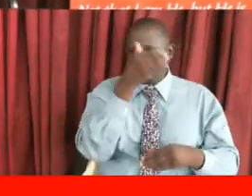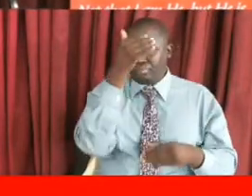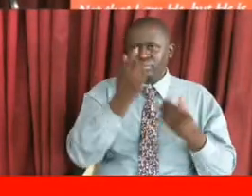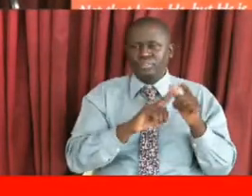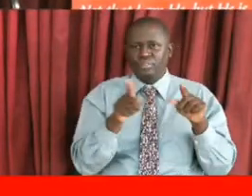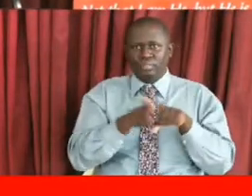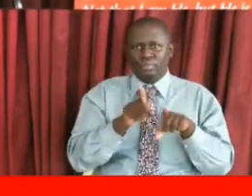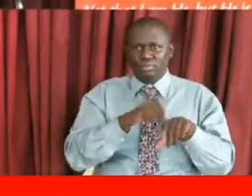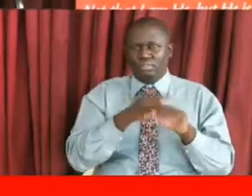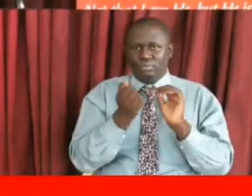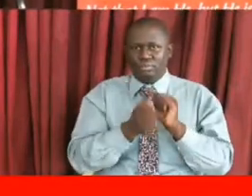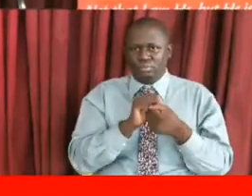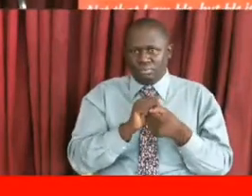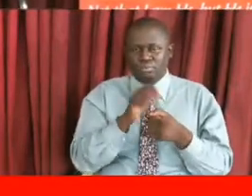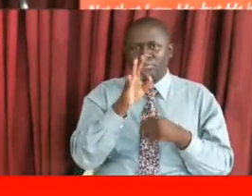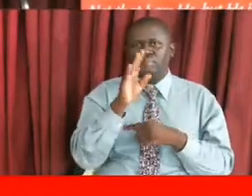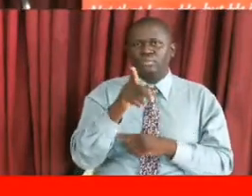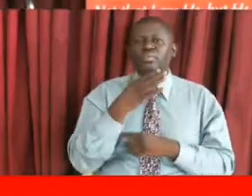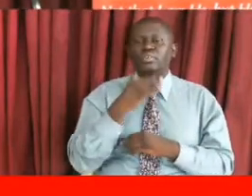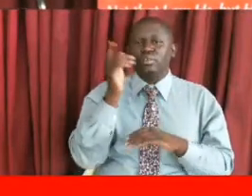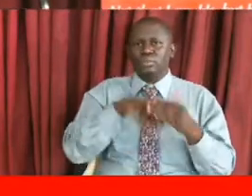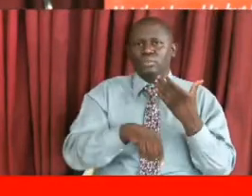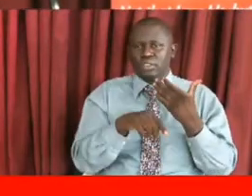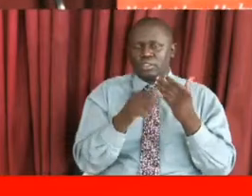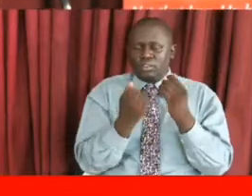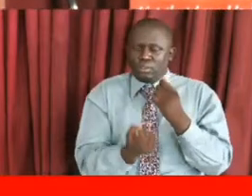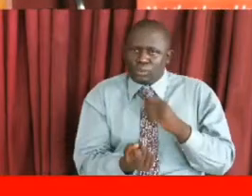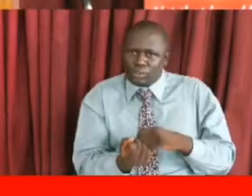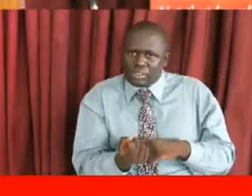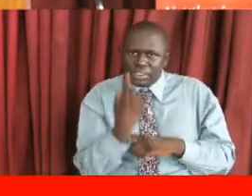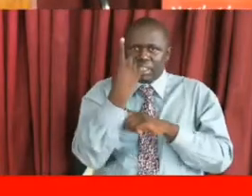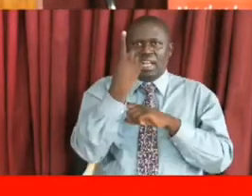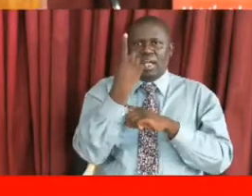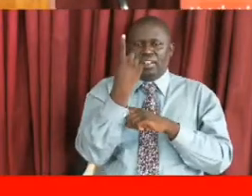without so if you want to trigger the